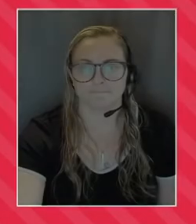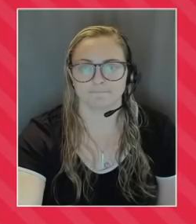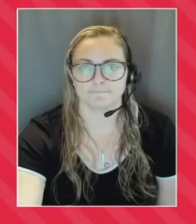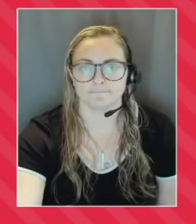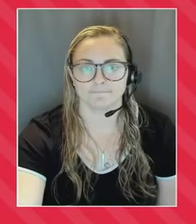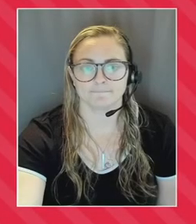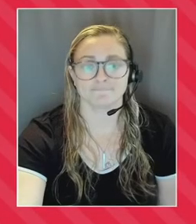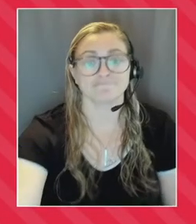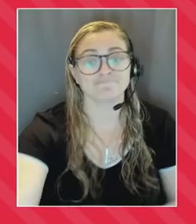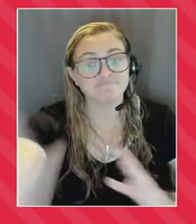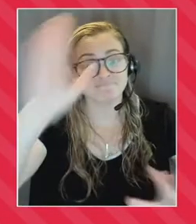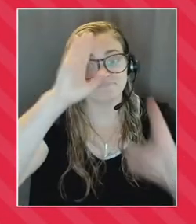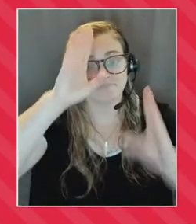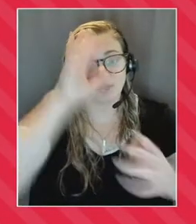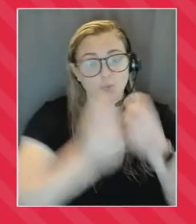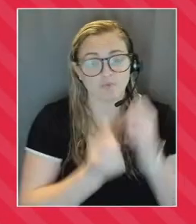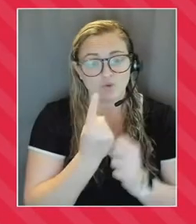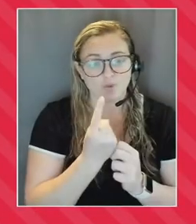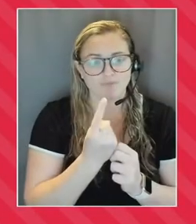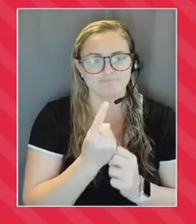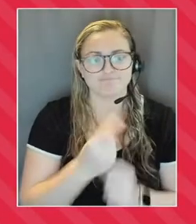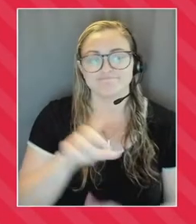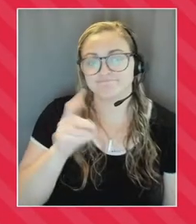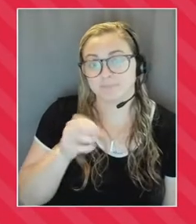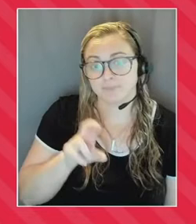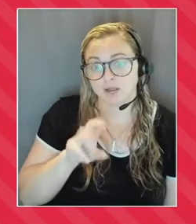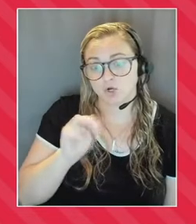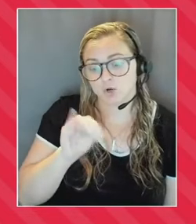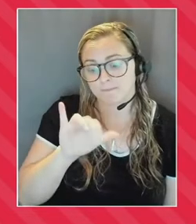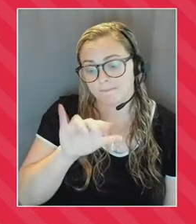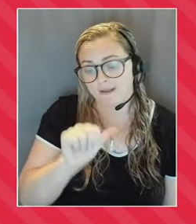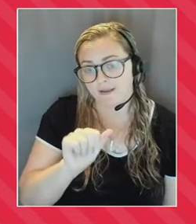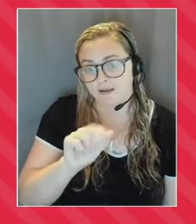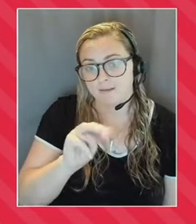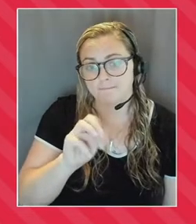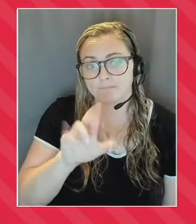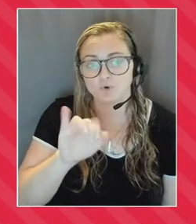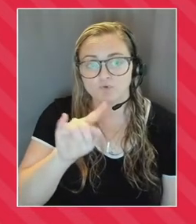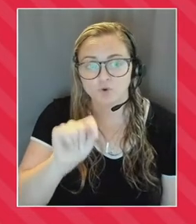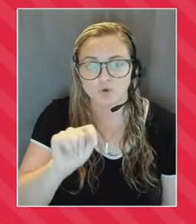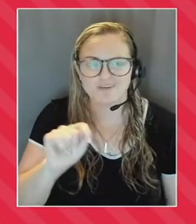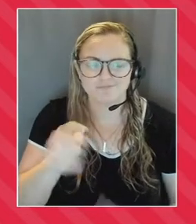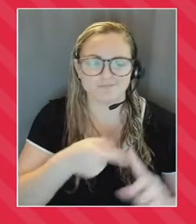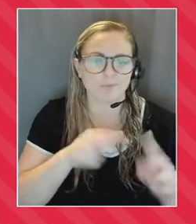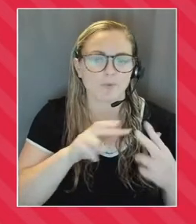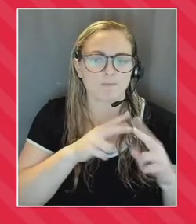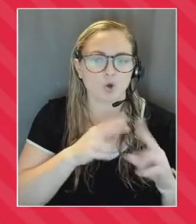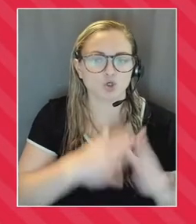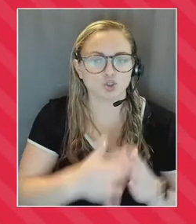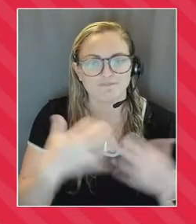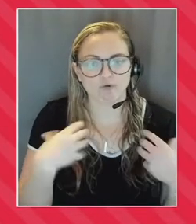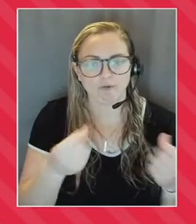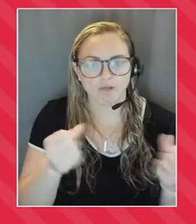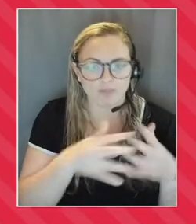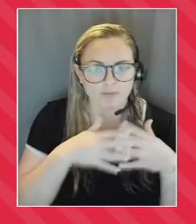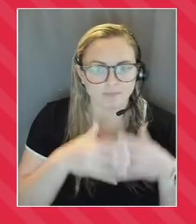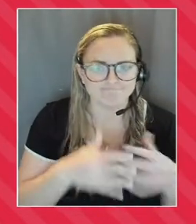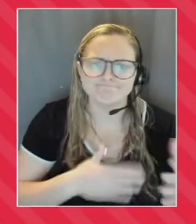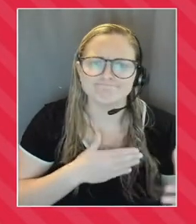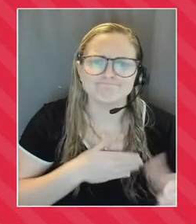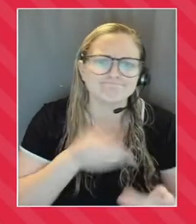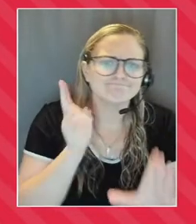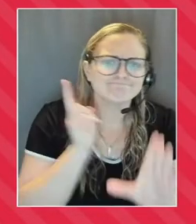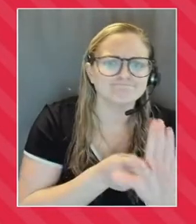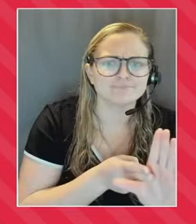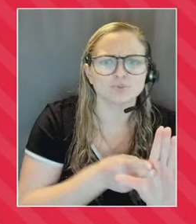Hello, everyone. I'm Dr. Maya Moroto from the Partnership for a Healthier America. We're so glad you could join PHA